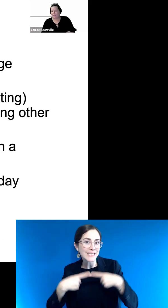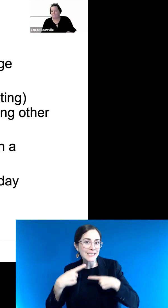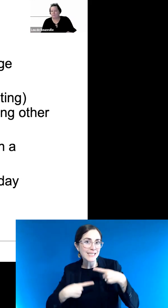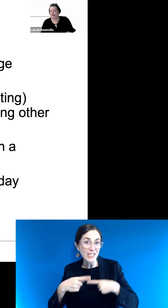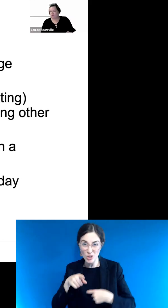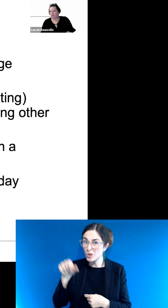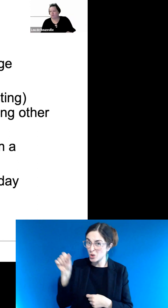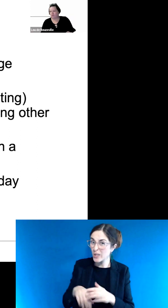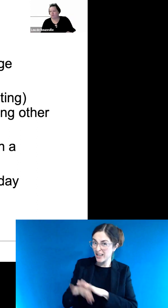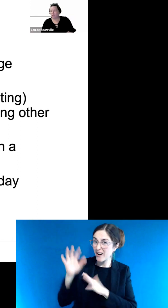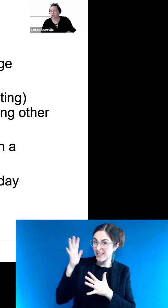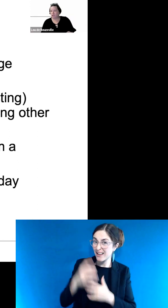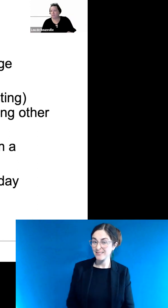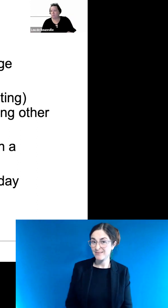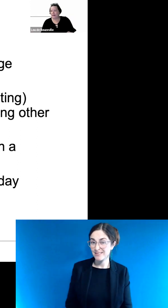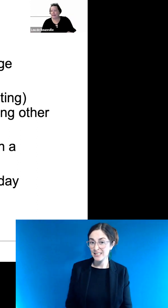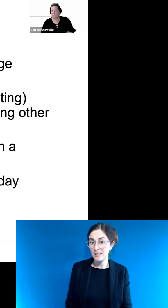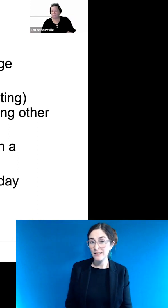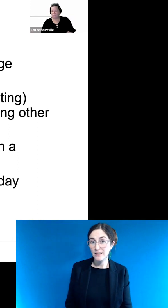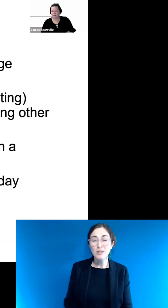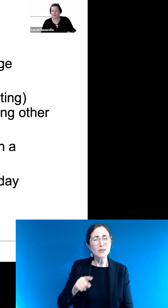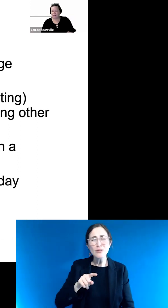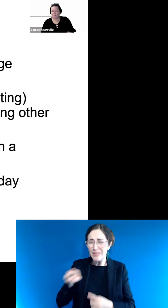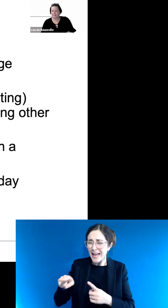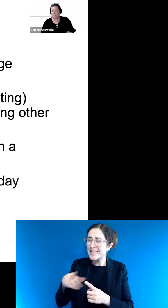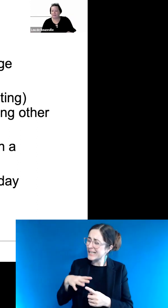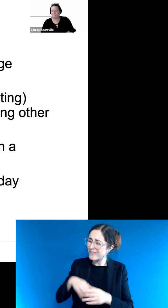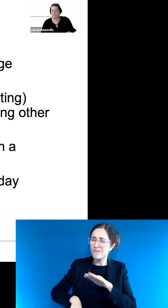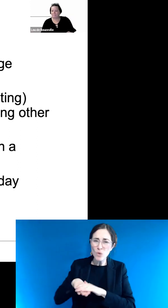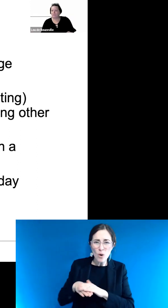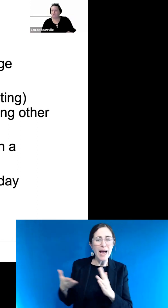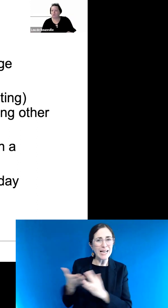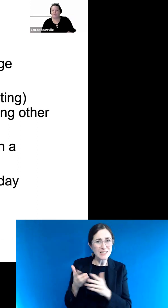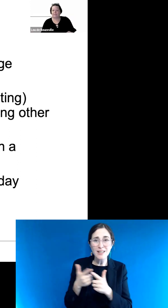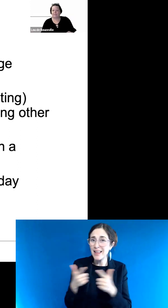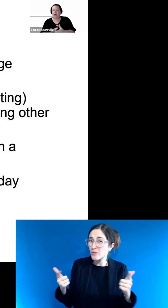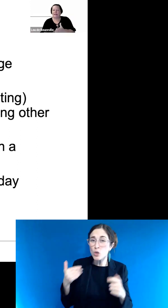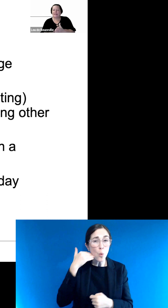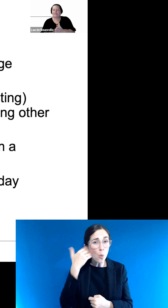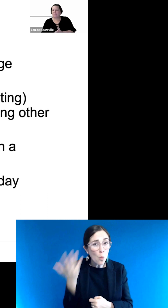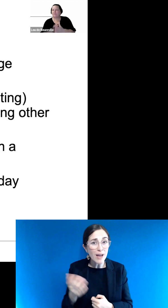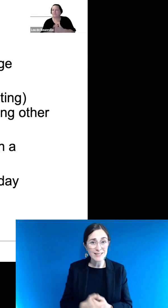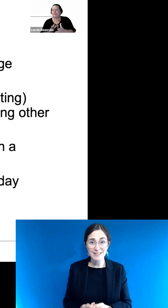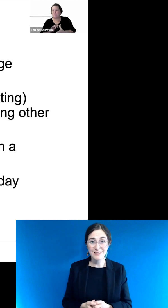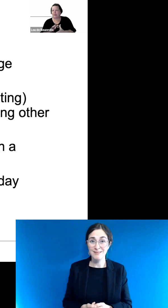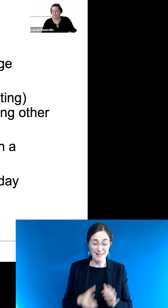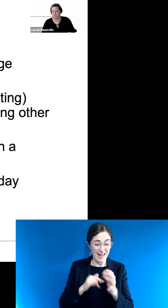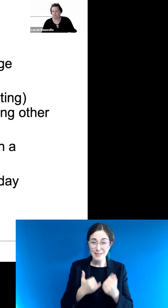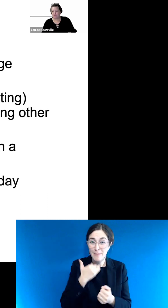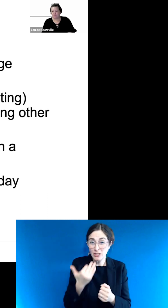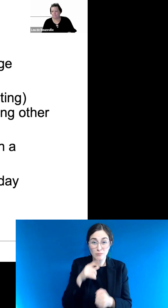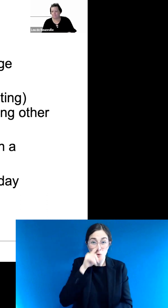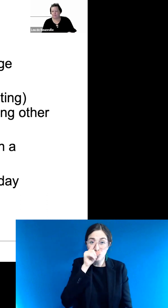Surround your kid with natural language, not just in a 1 hour you sit there, but talk, sign in front of them as much